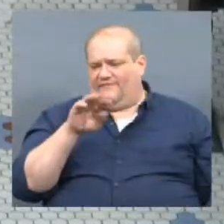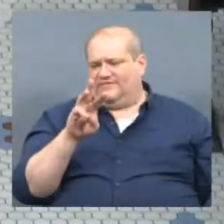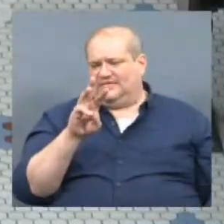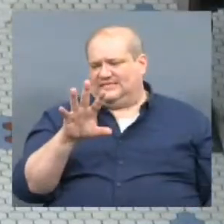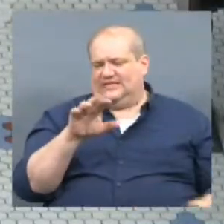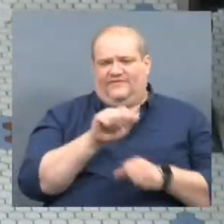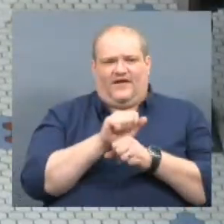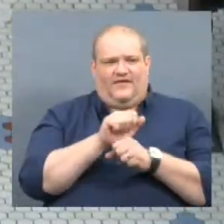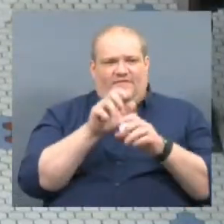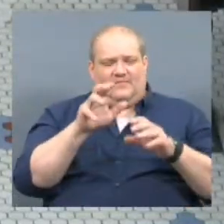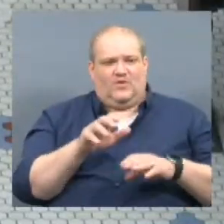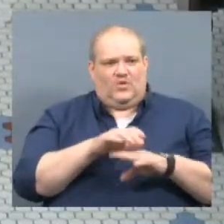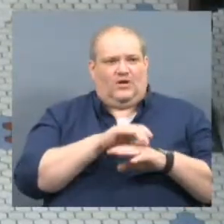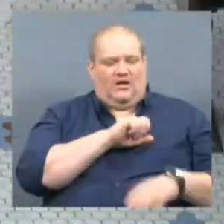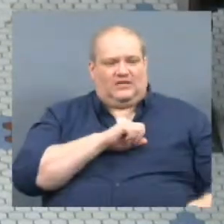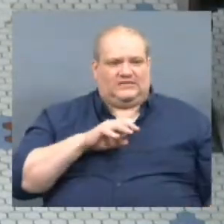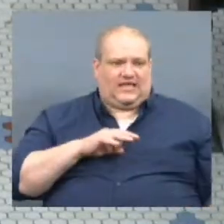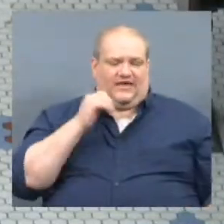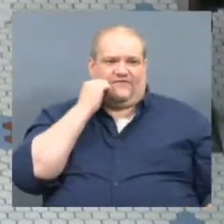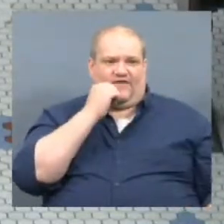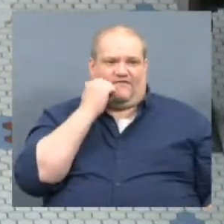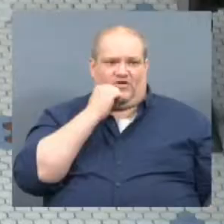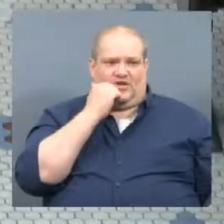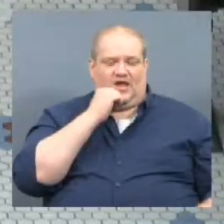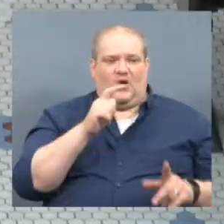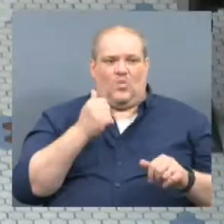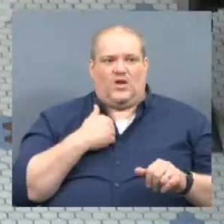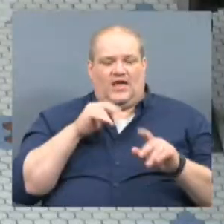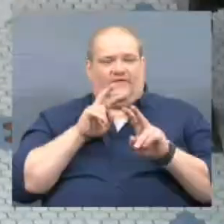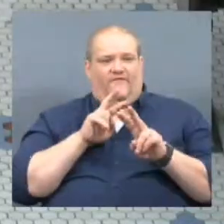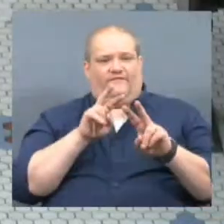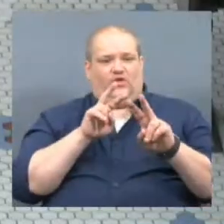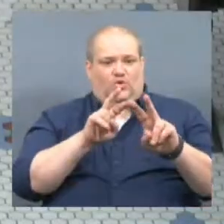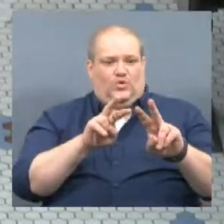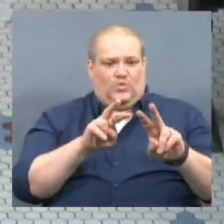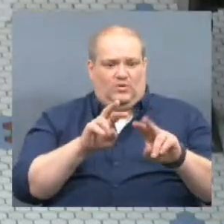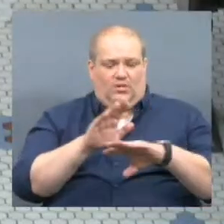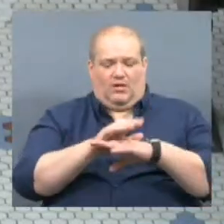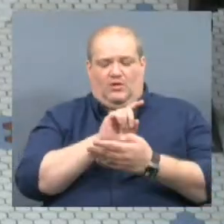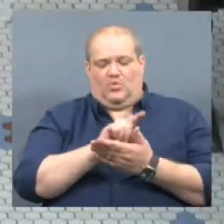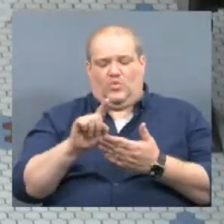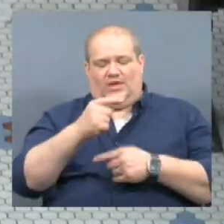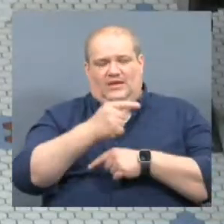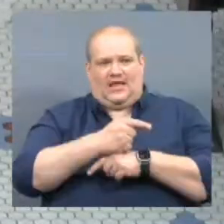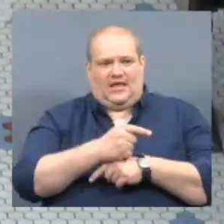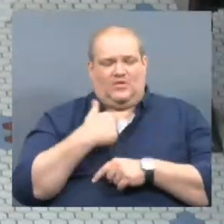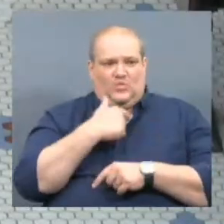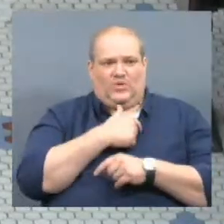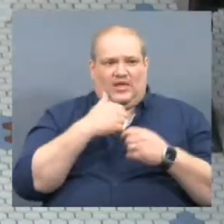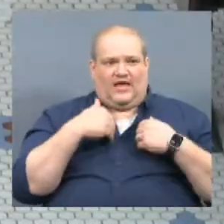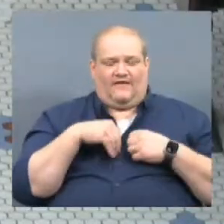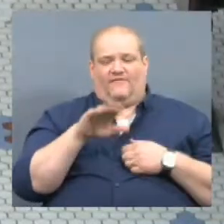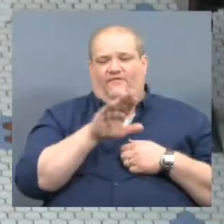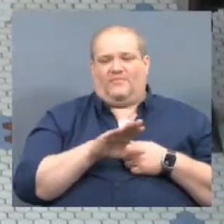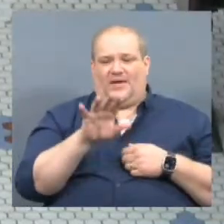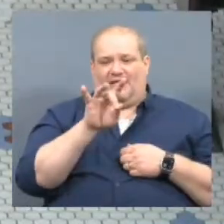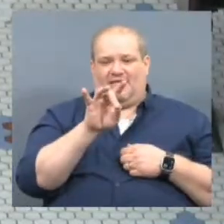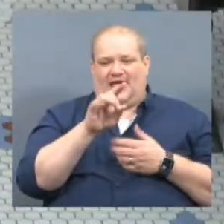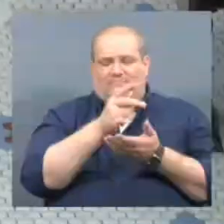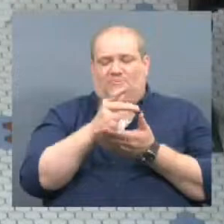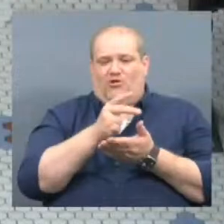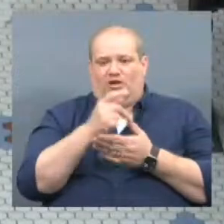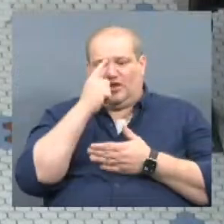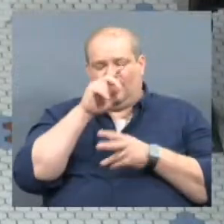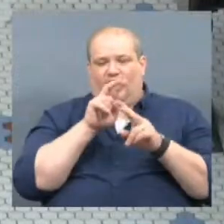65 employees on staff every day. So when we have a funeral on a weekday, we have about 8 spots